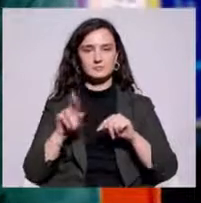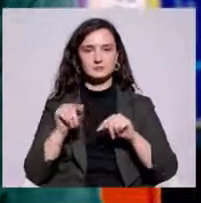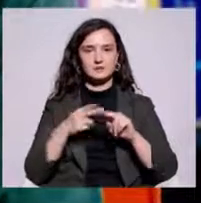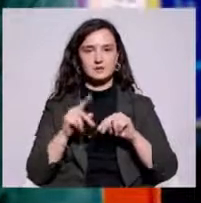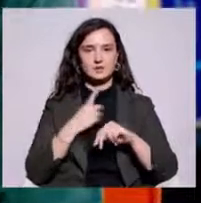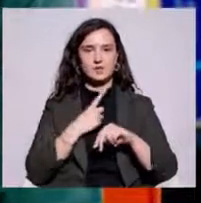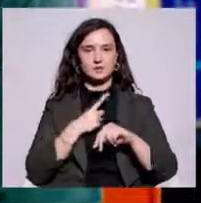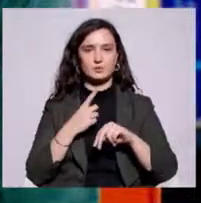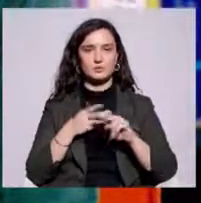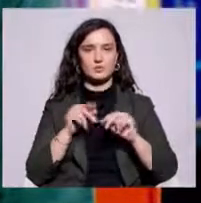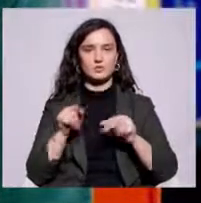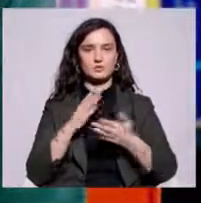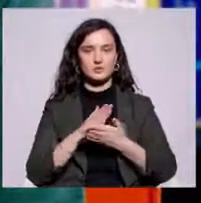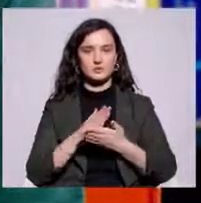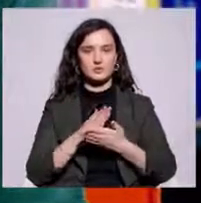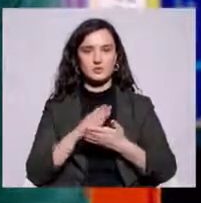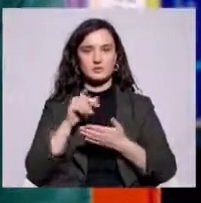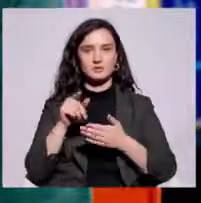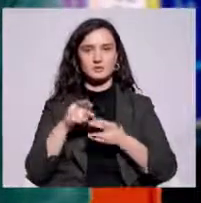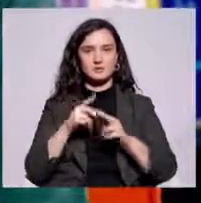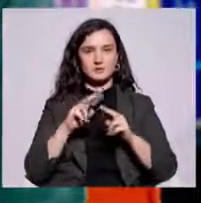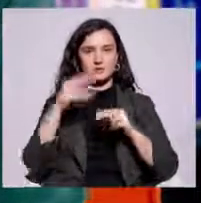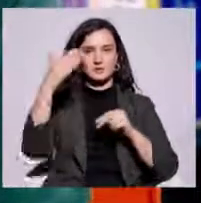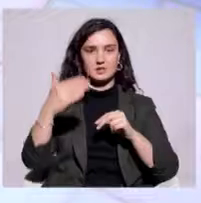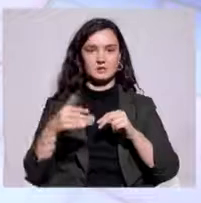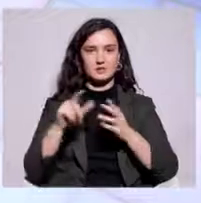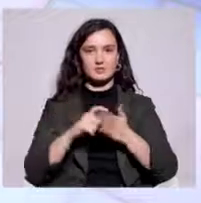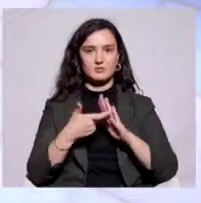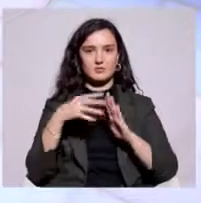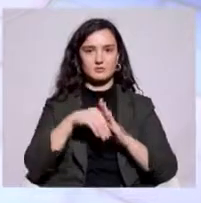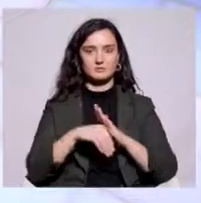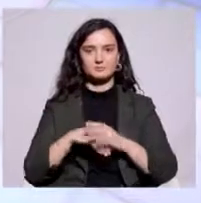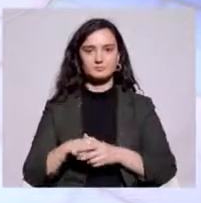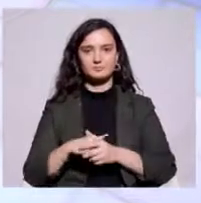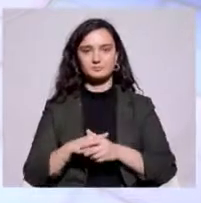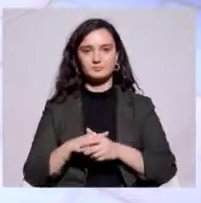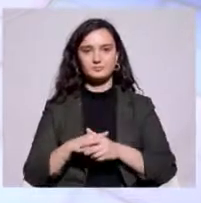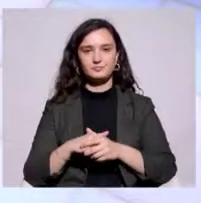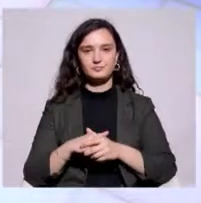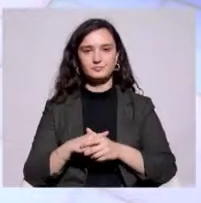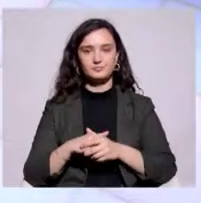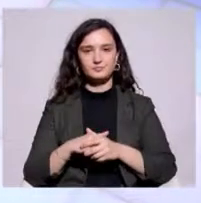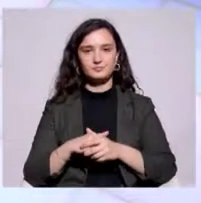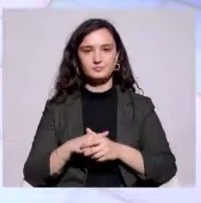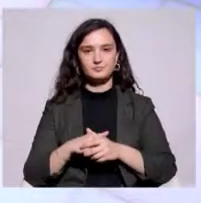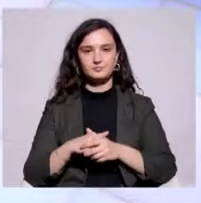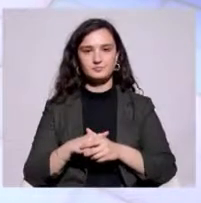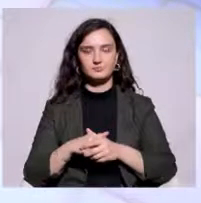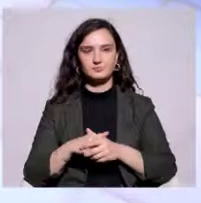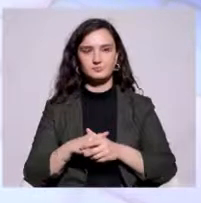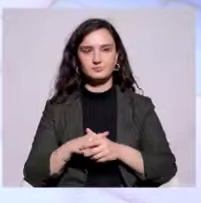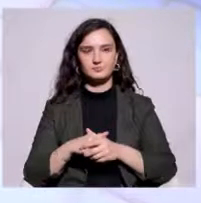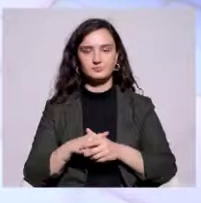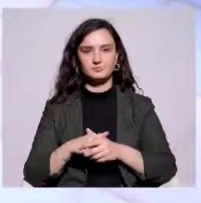it's singular. So there is a desk in the room. Well done, Zach. And now let's go